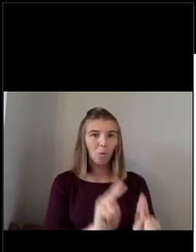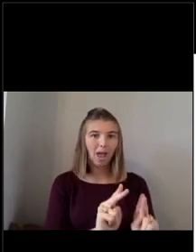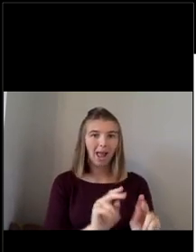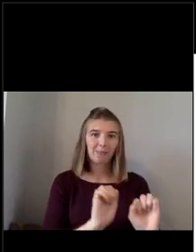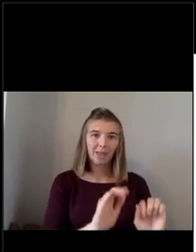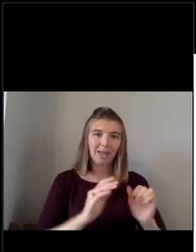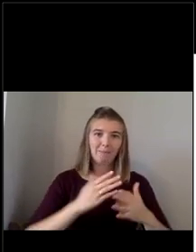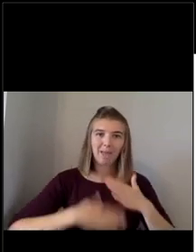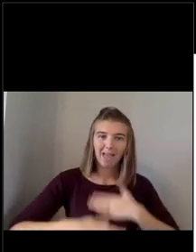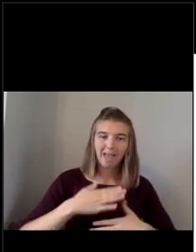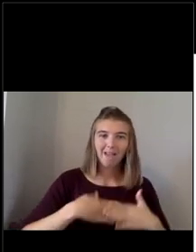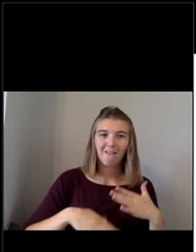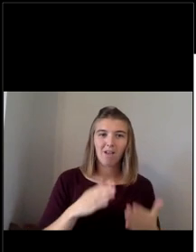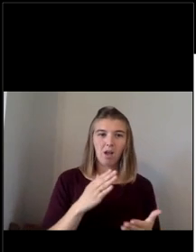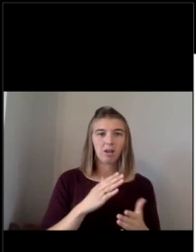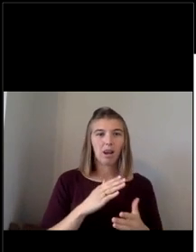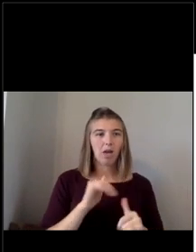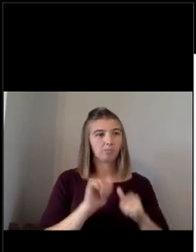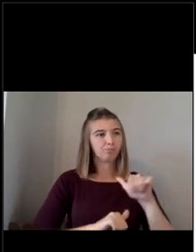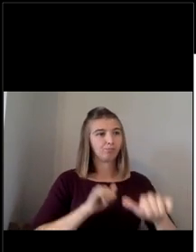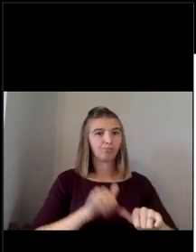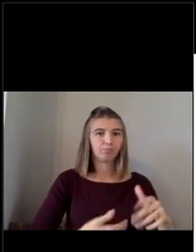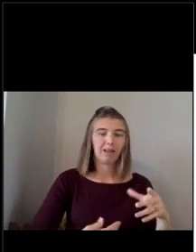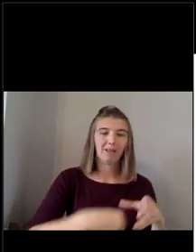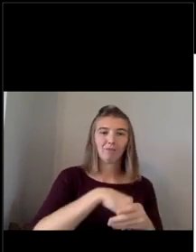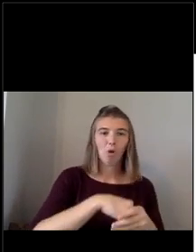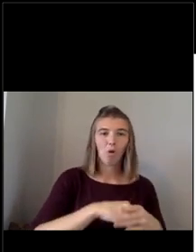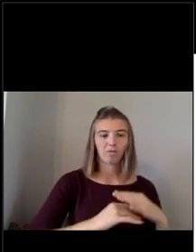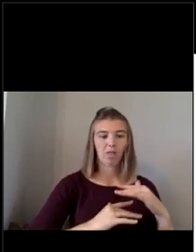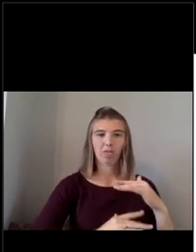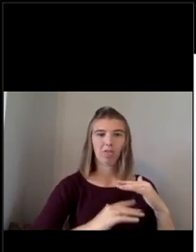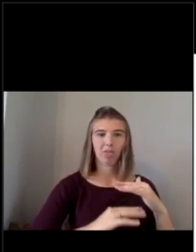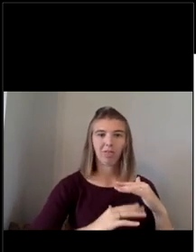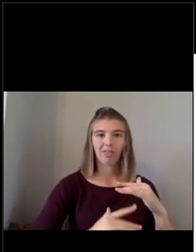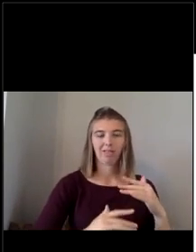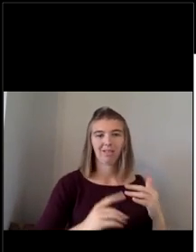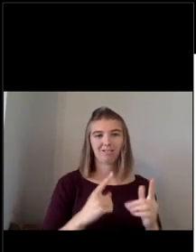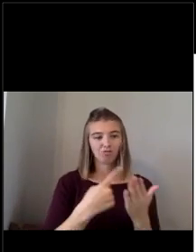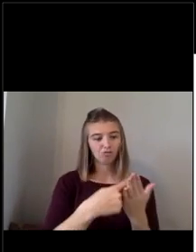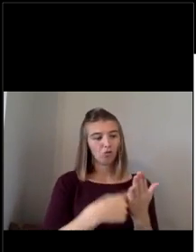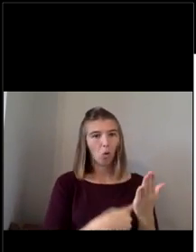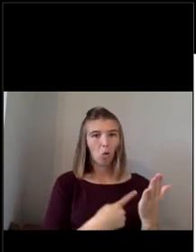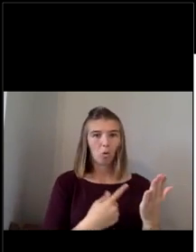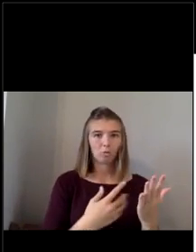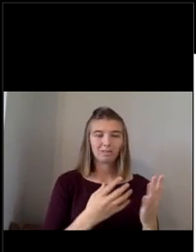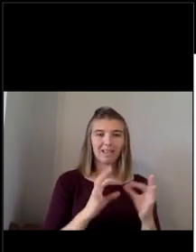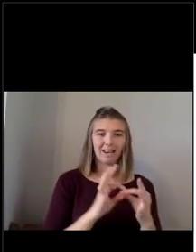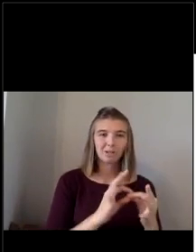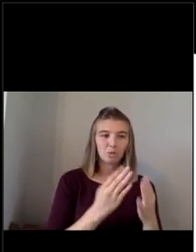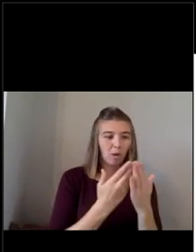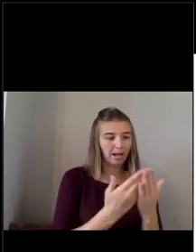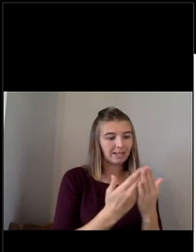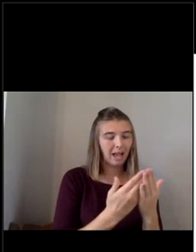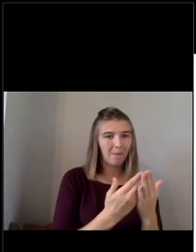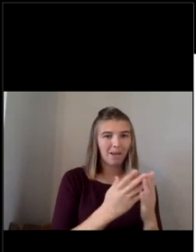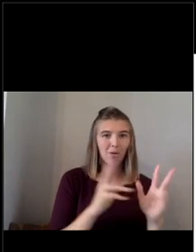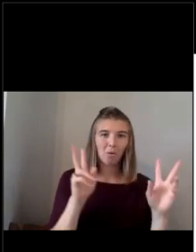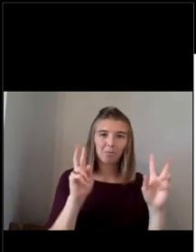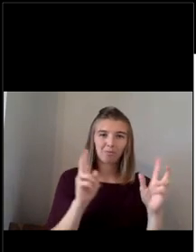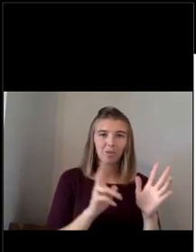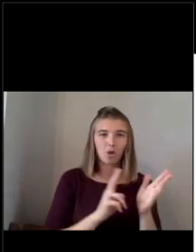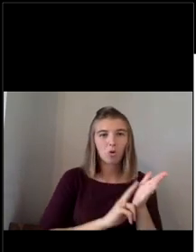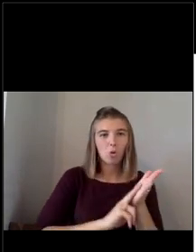embedded within what it means to be an academic, the unwritten rule book, if you will, cultural norms that drive or